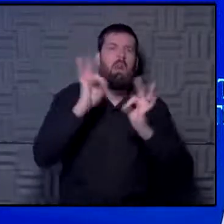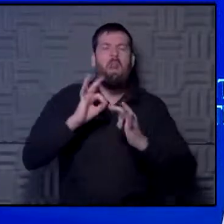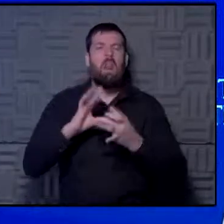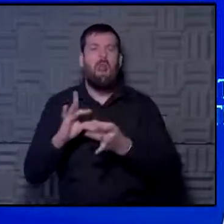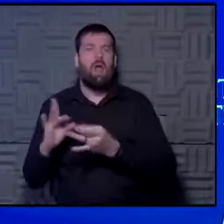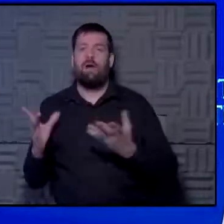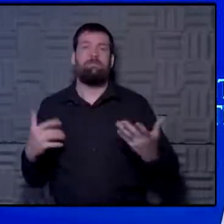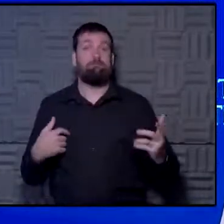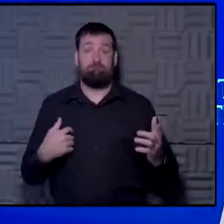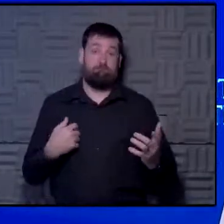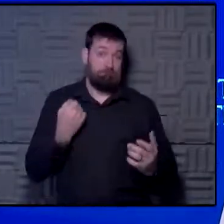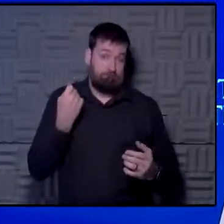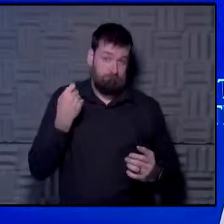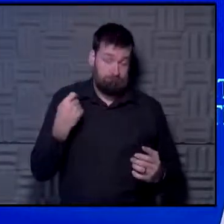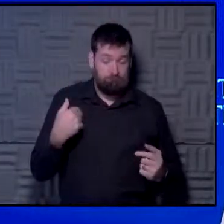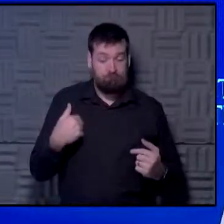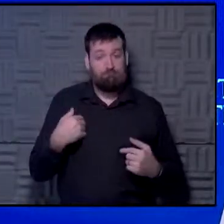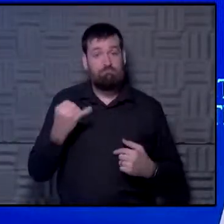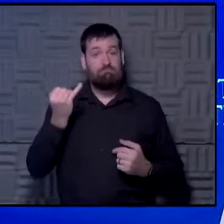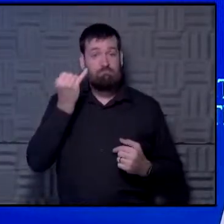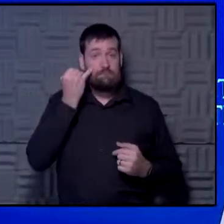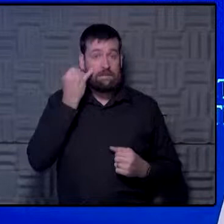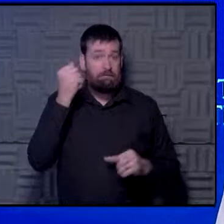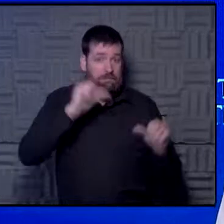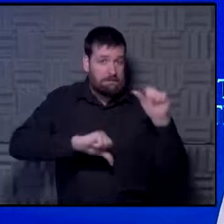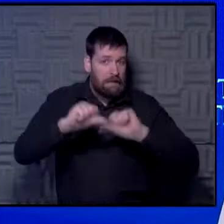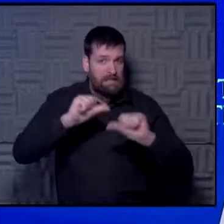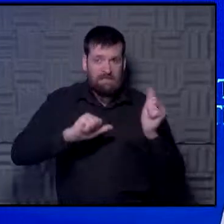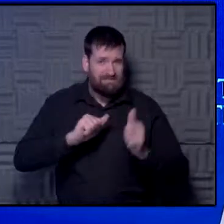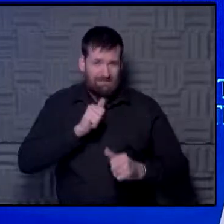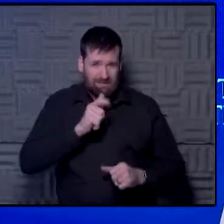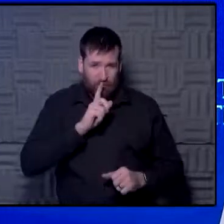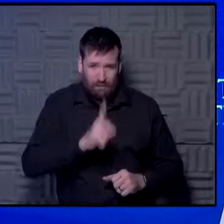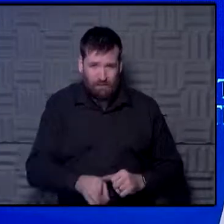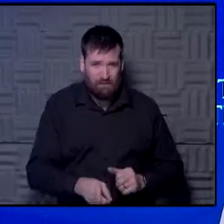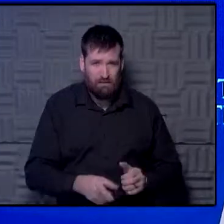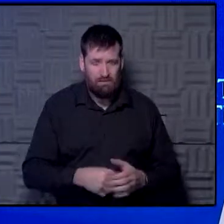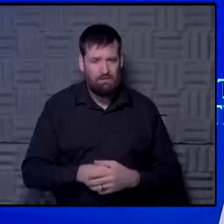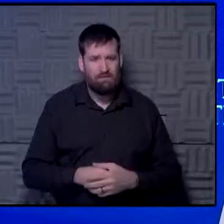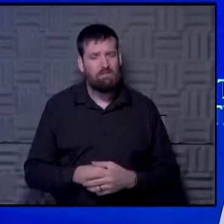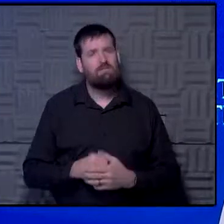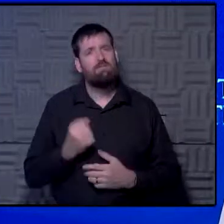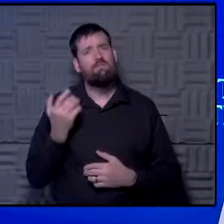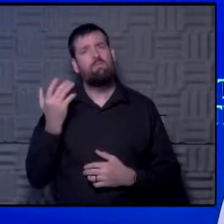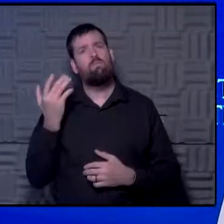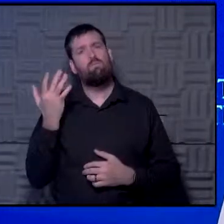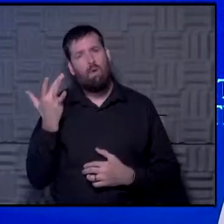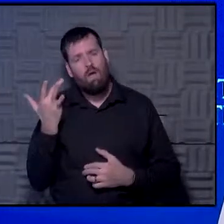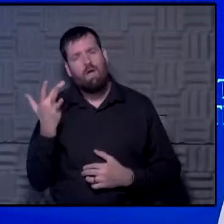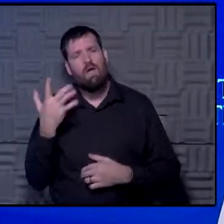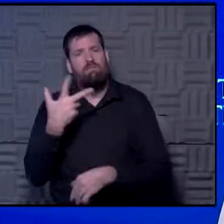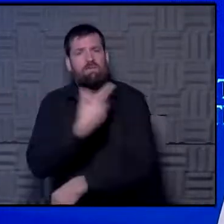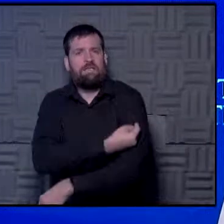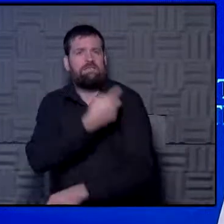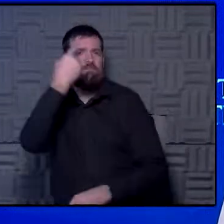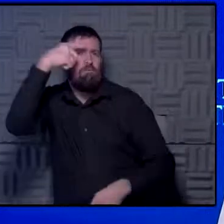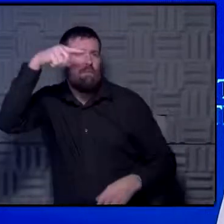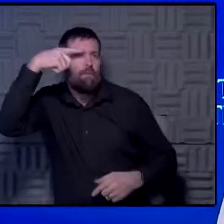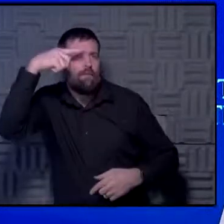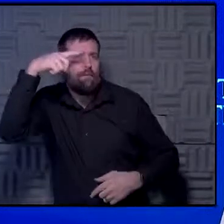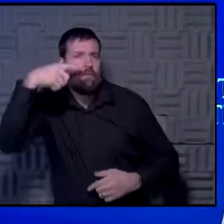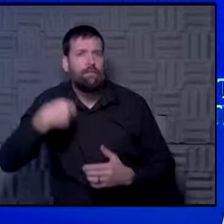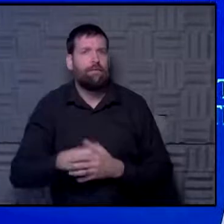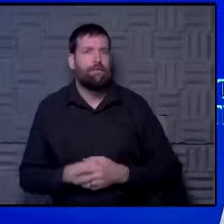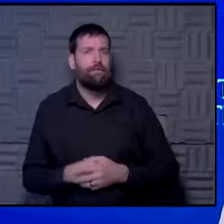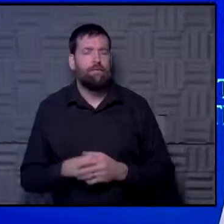well, here's the deal. If science isn't real, then why are we trying to get a vaccine? Why are